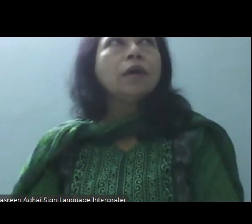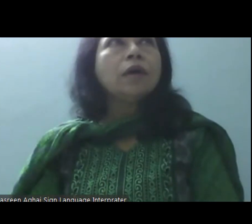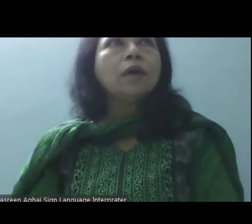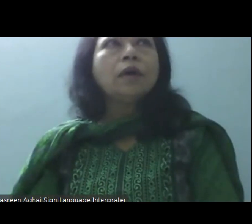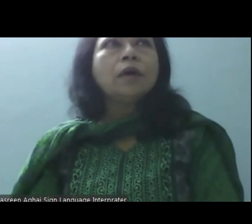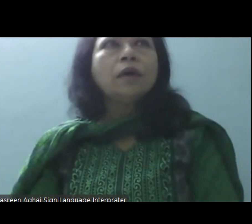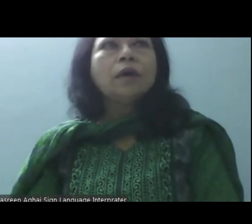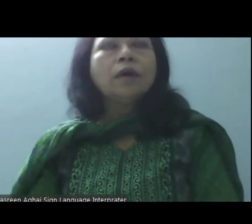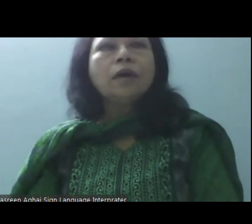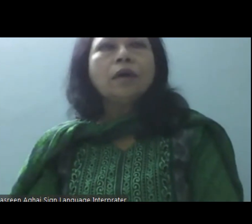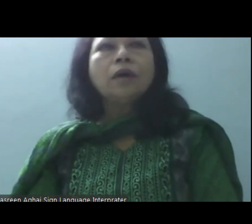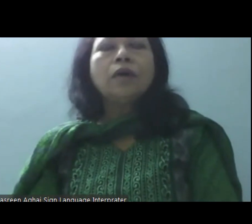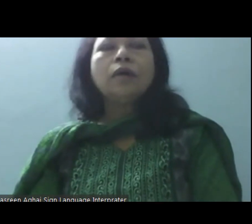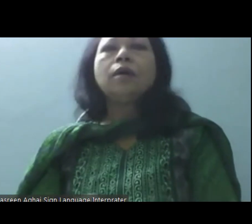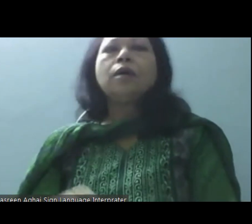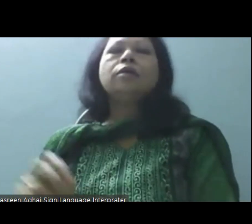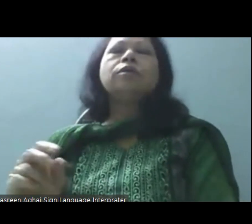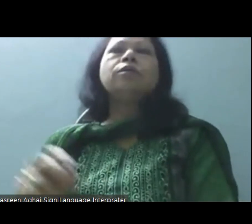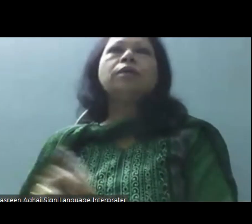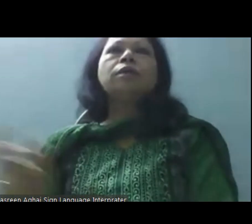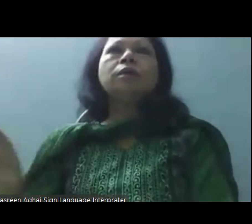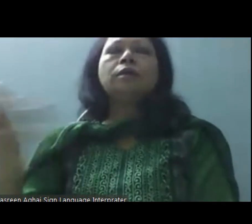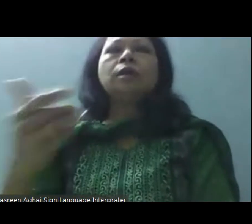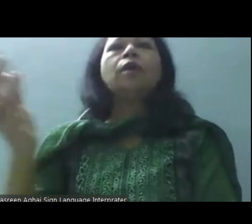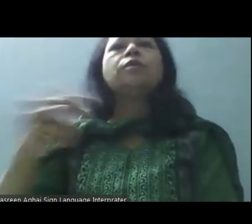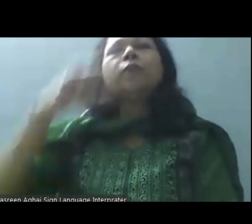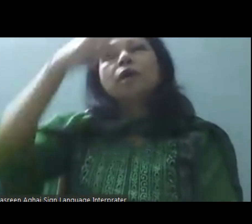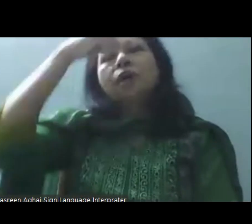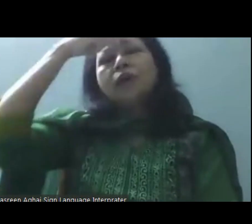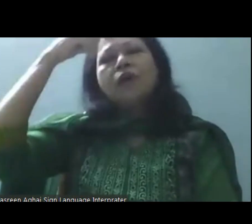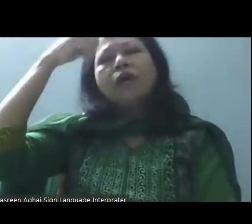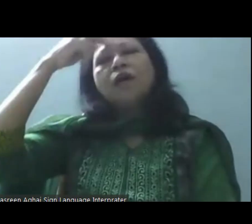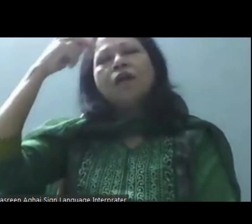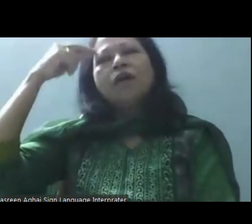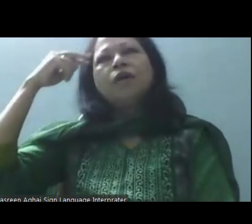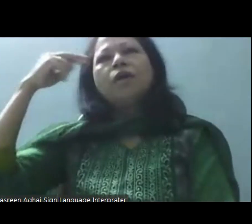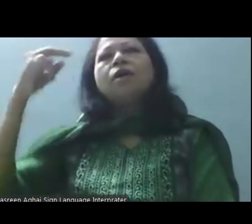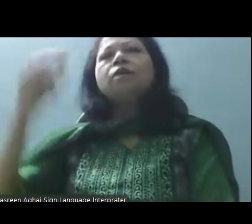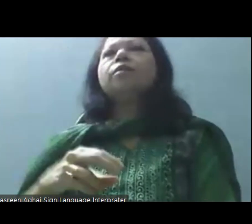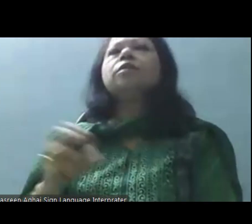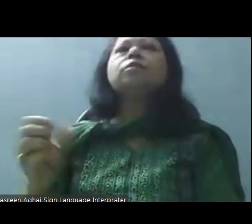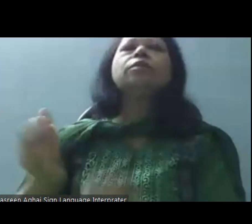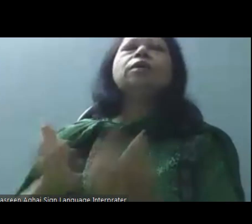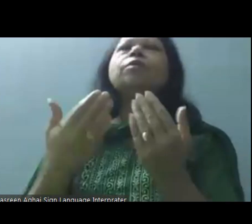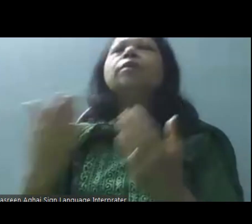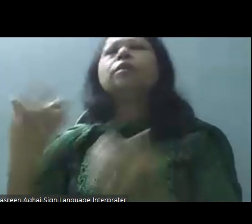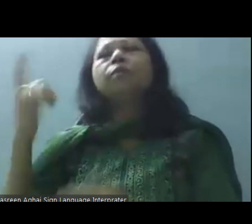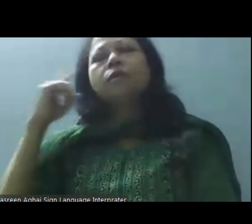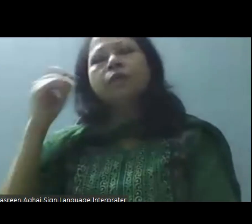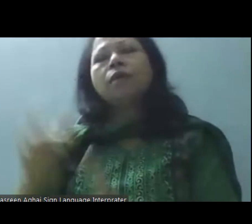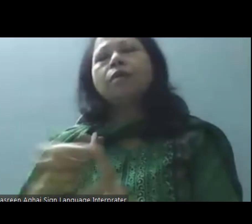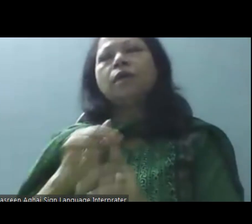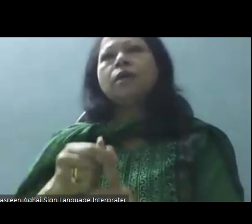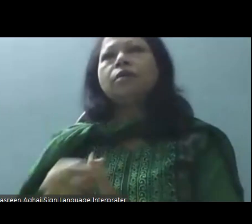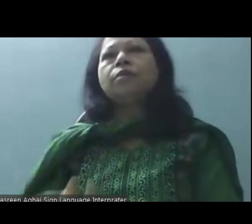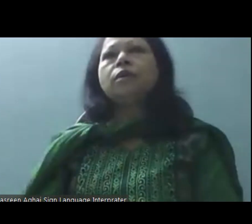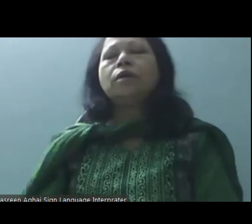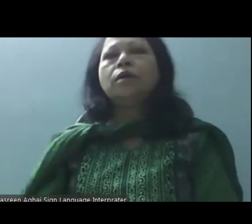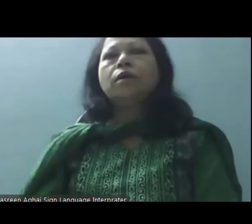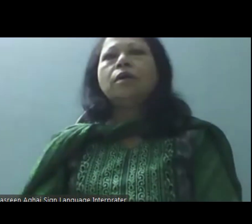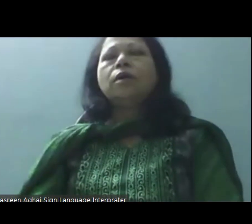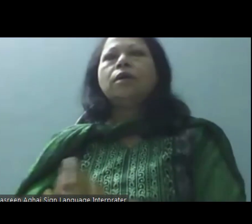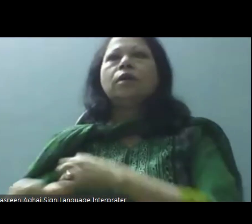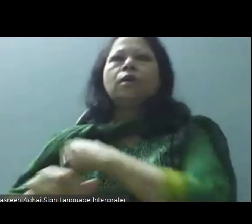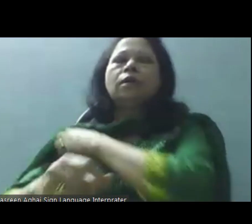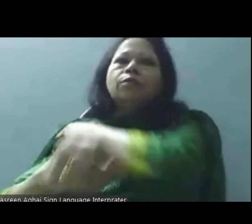directed to the Tunisian or the Arab students, because we need to give them